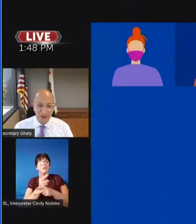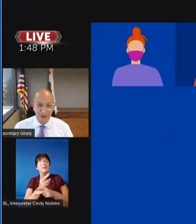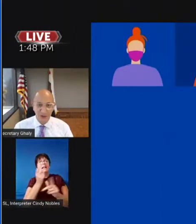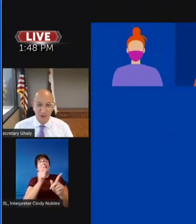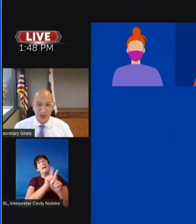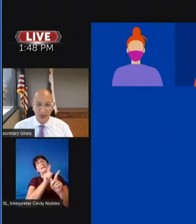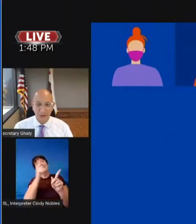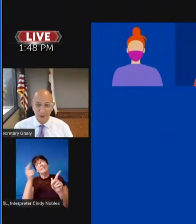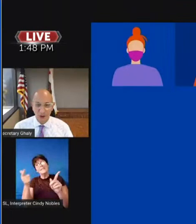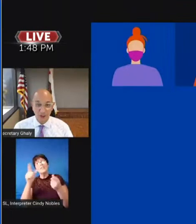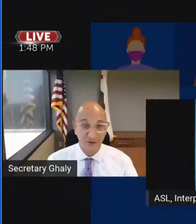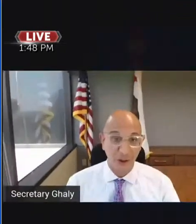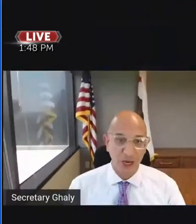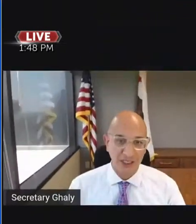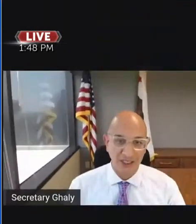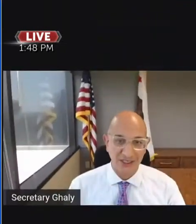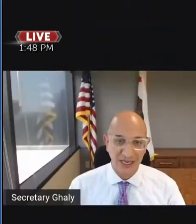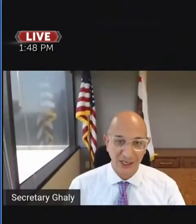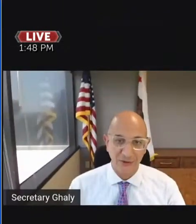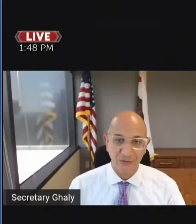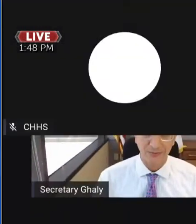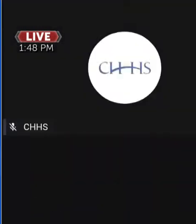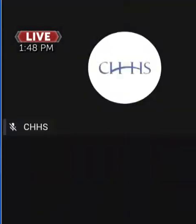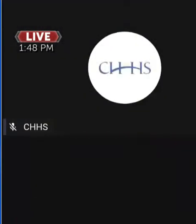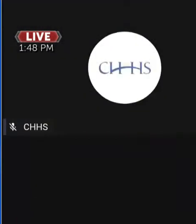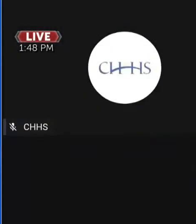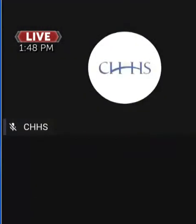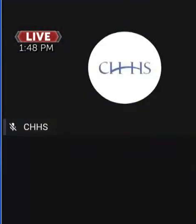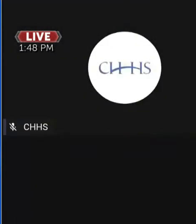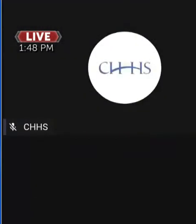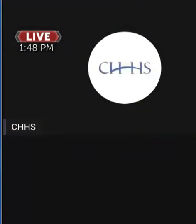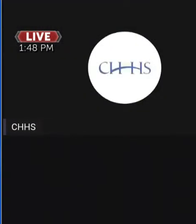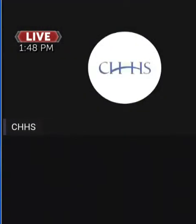over to reporters for questions. Thank you.